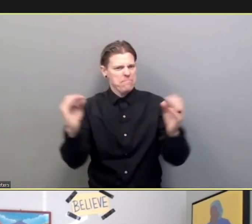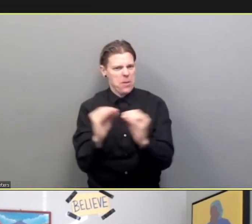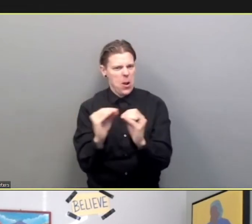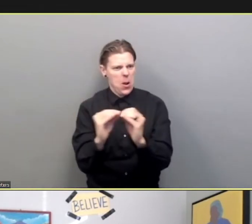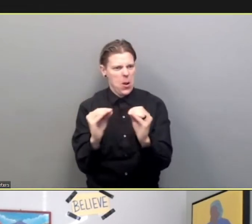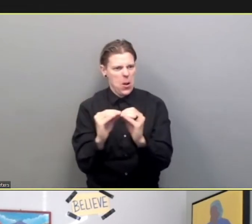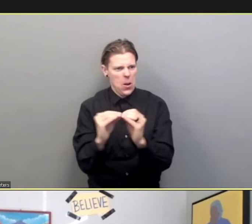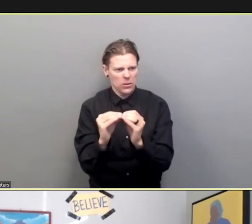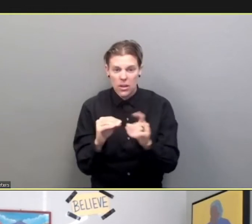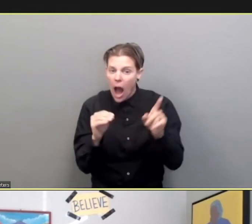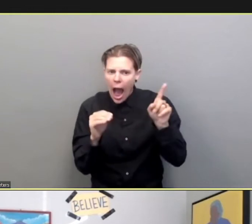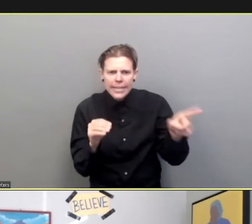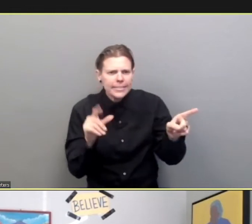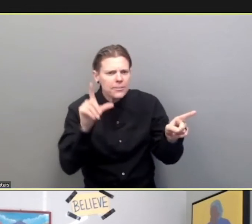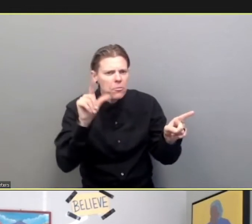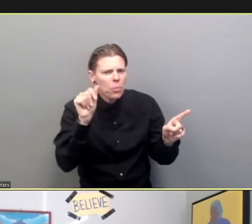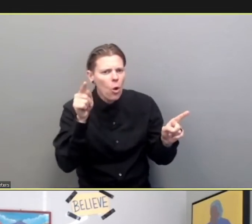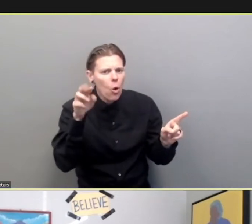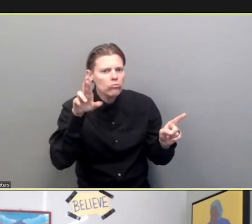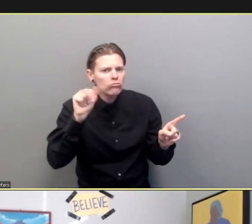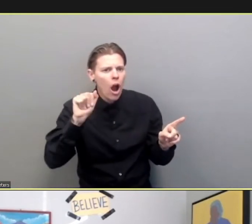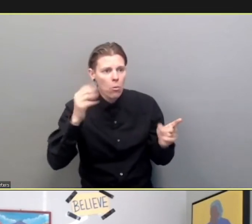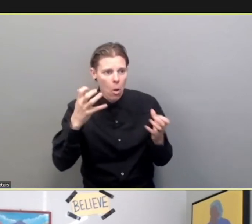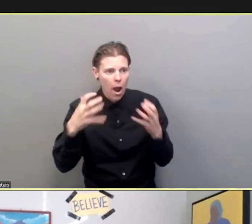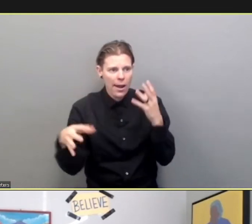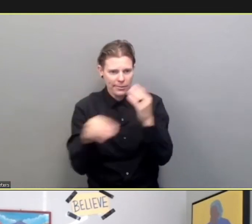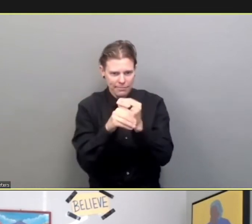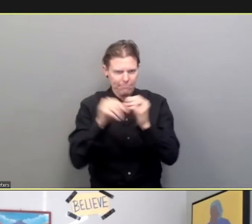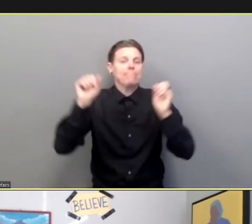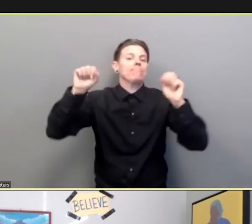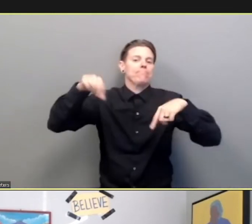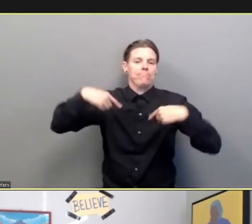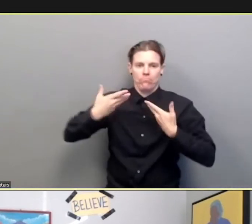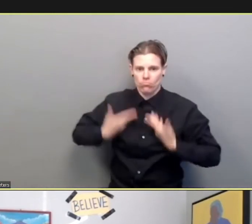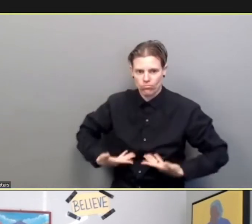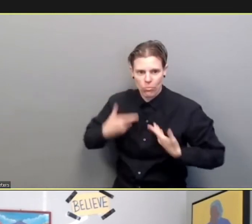we've been working a lot with the different providers